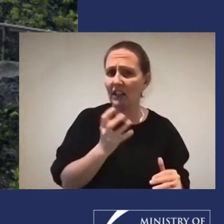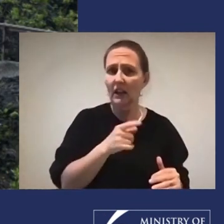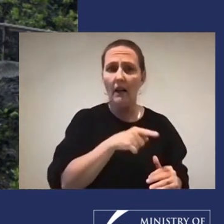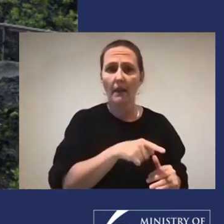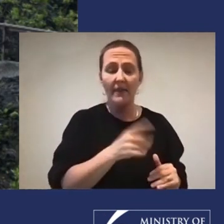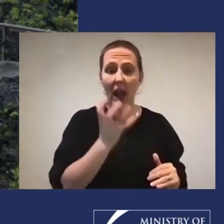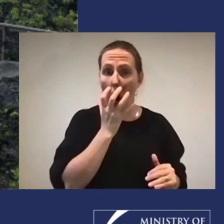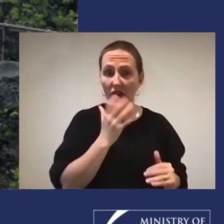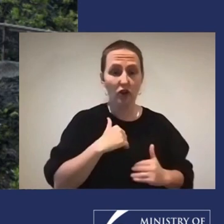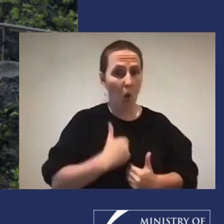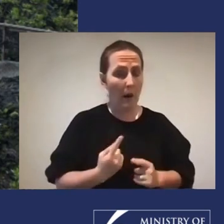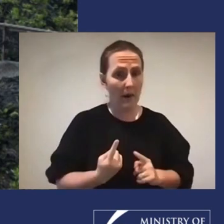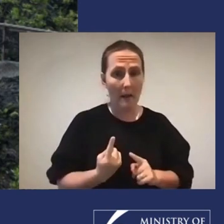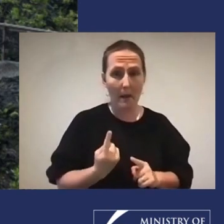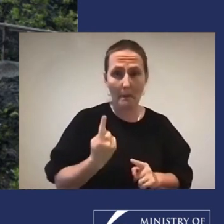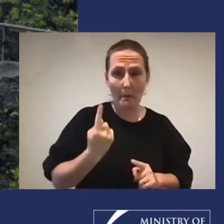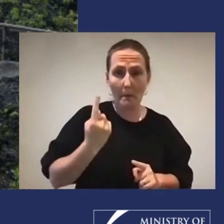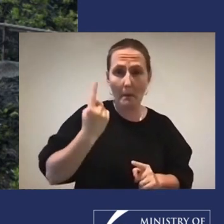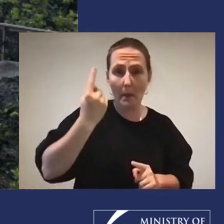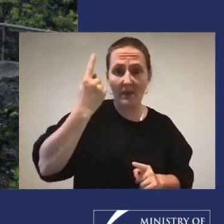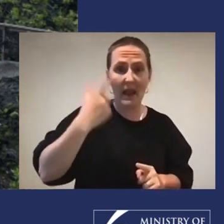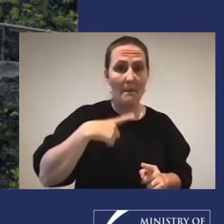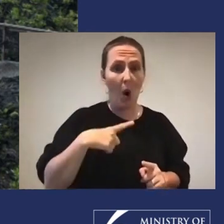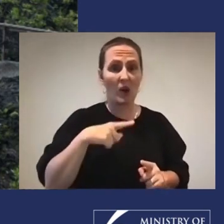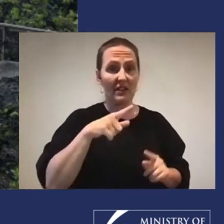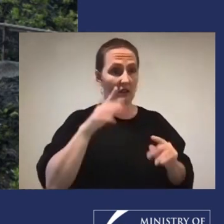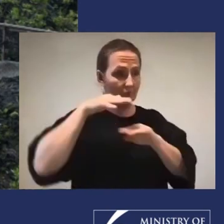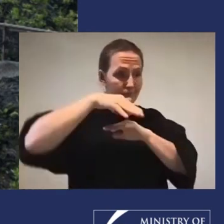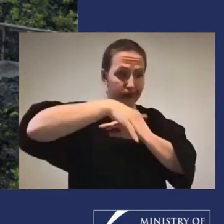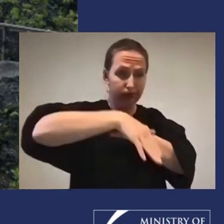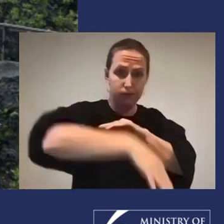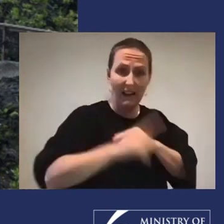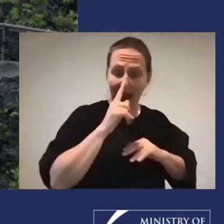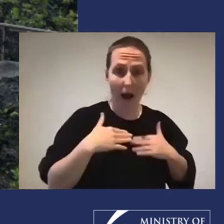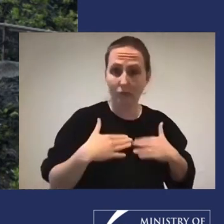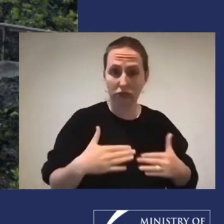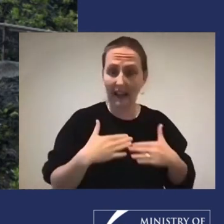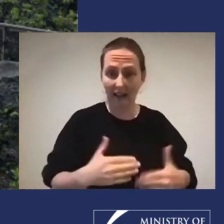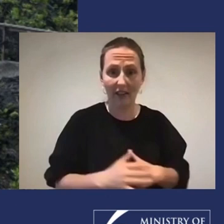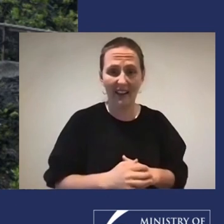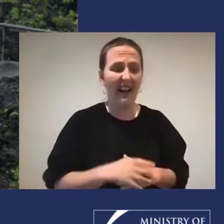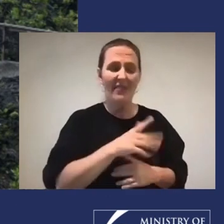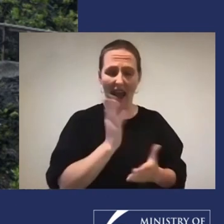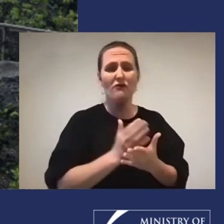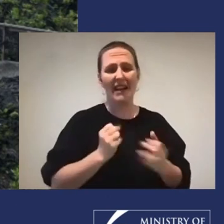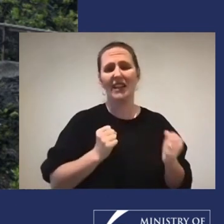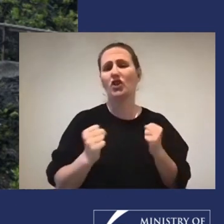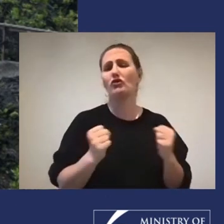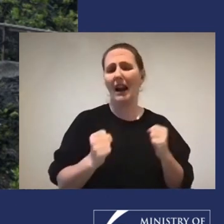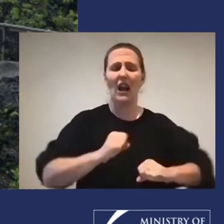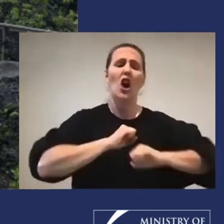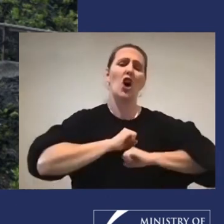up and up because they just, their oxygen levels are just going down and down, and they're really struggling. They're coughing, they've got